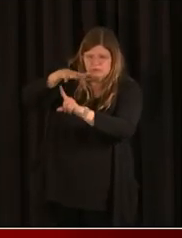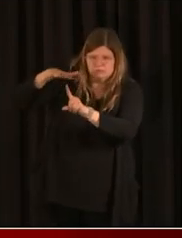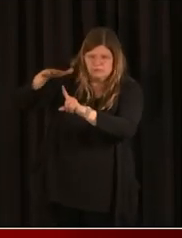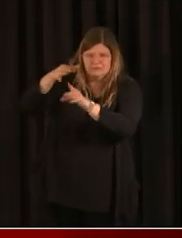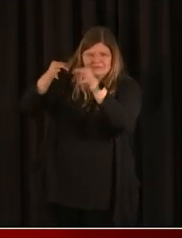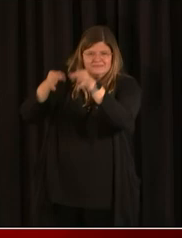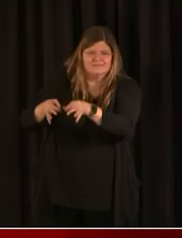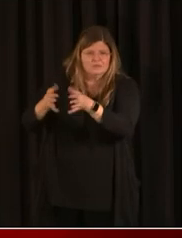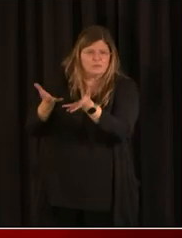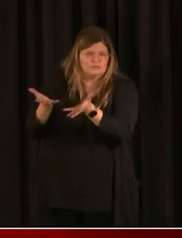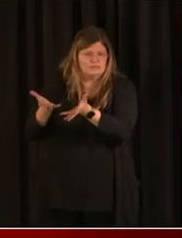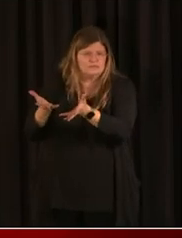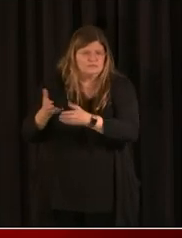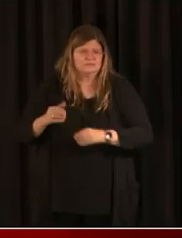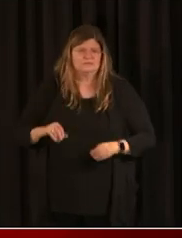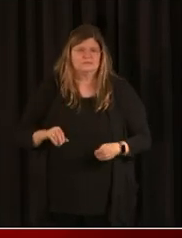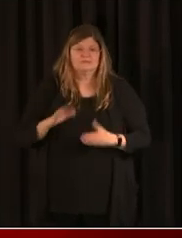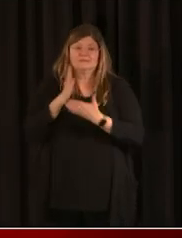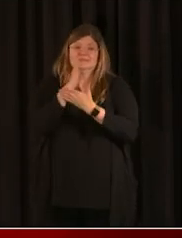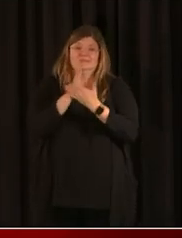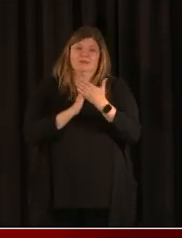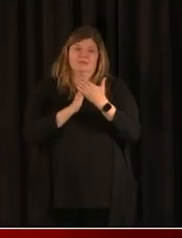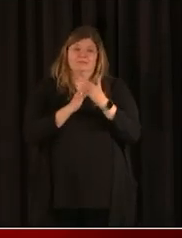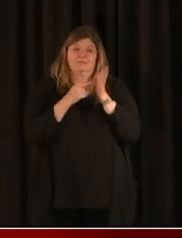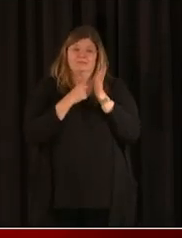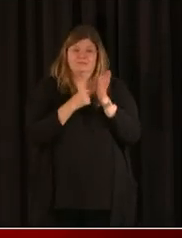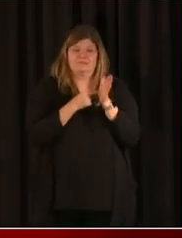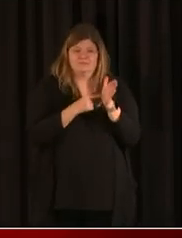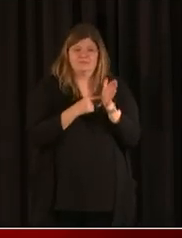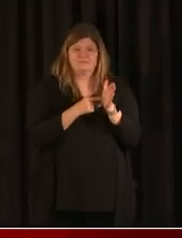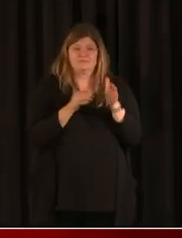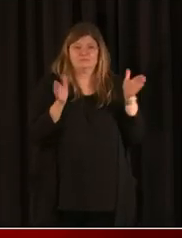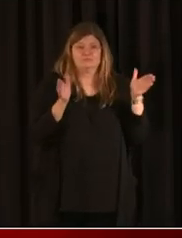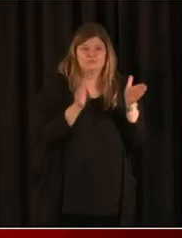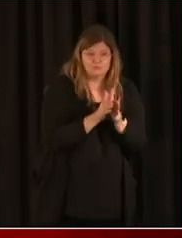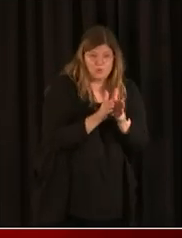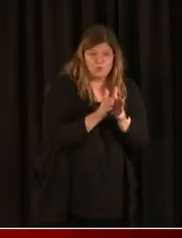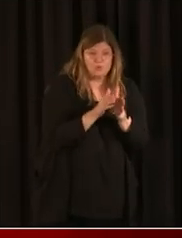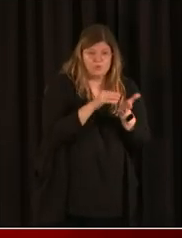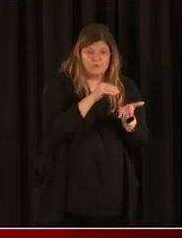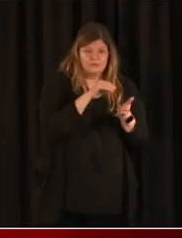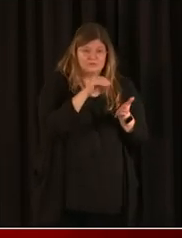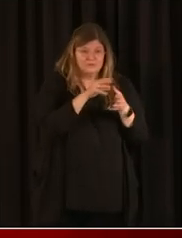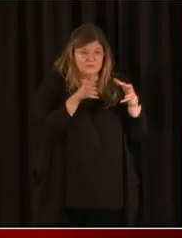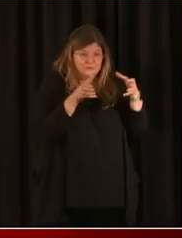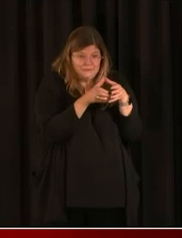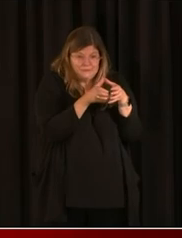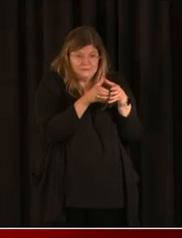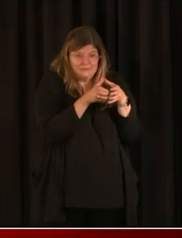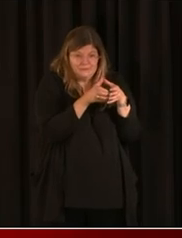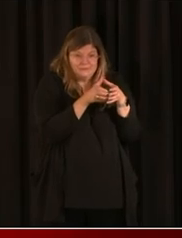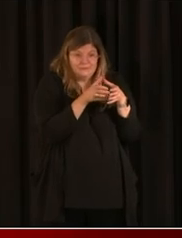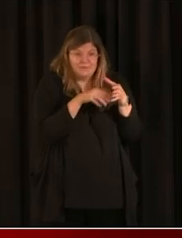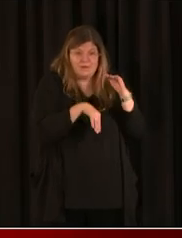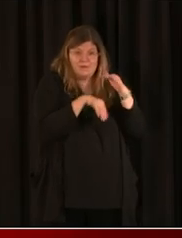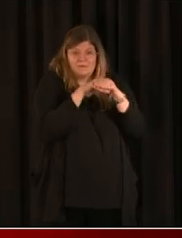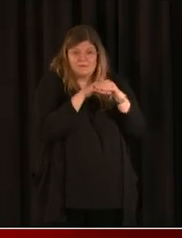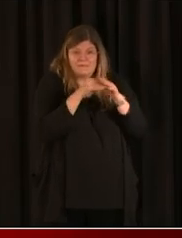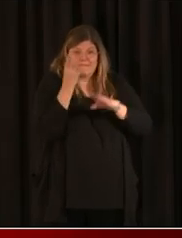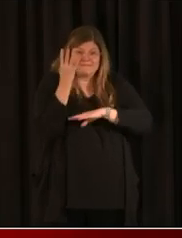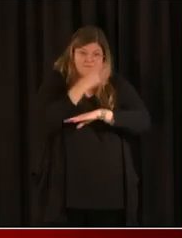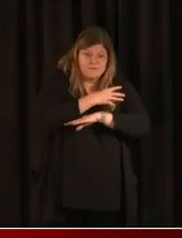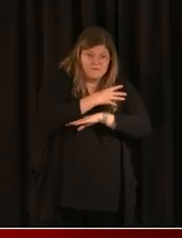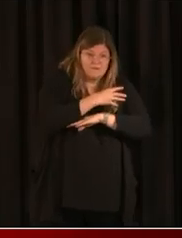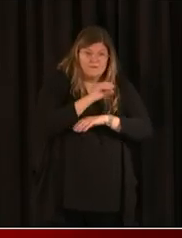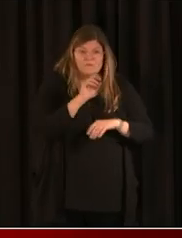And so some examples would be that there are small groups of students who are coming in. It could be up to 4 days